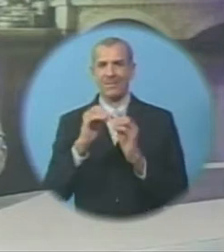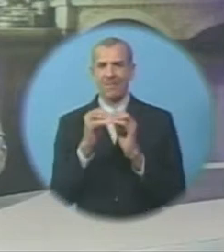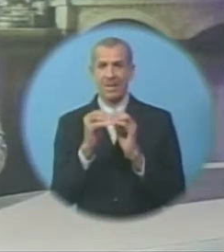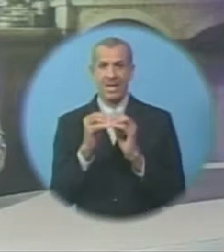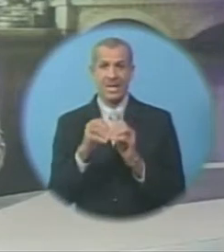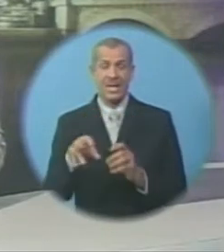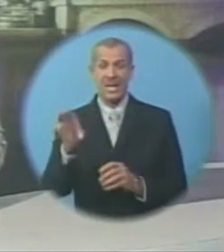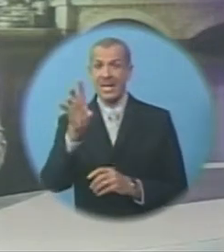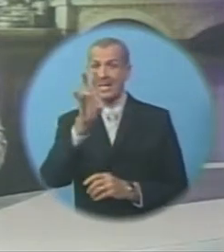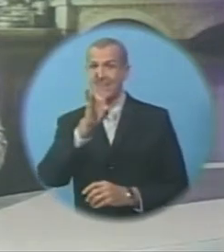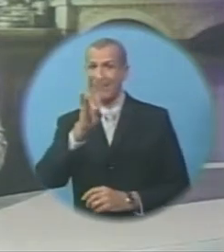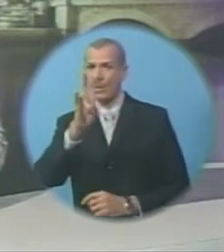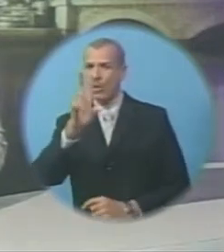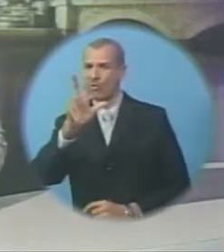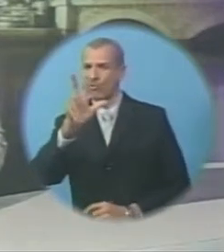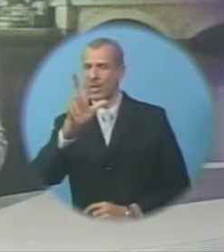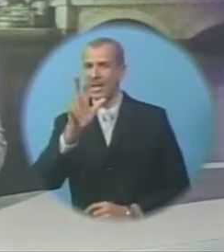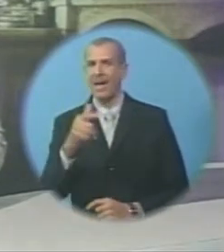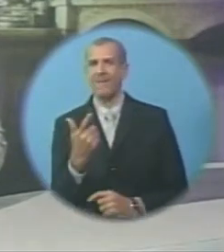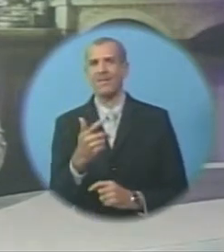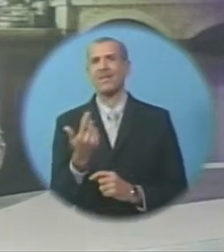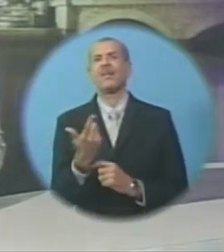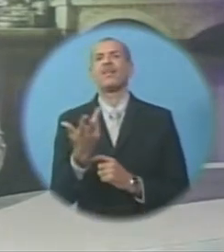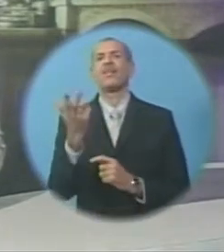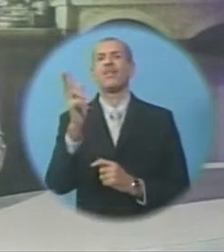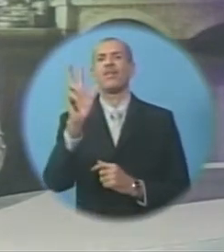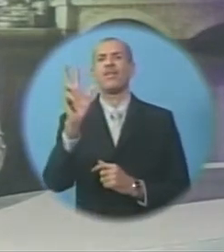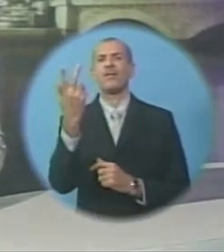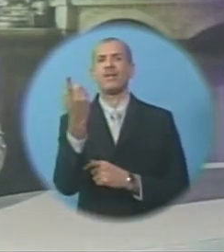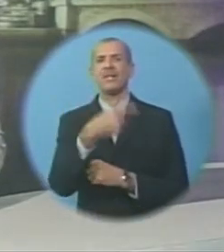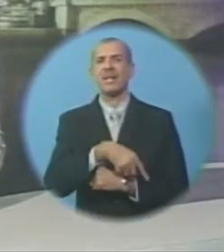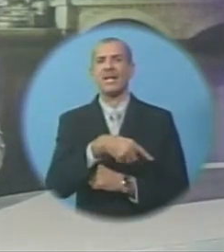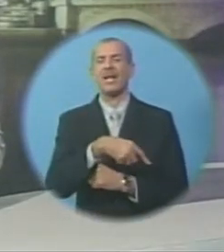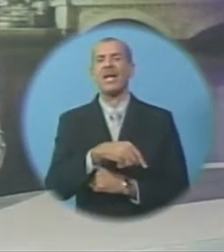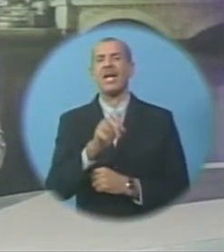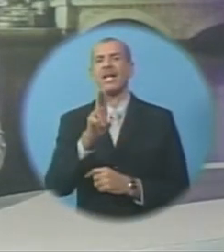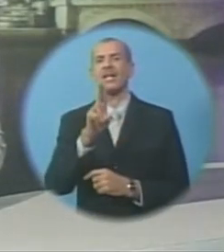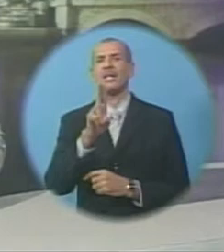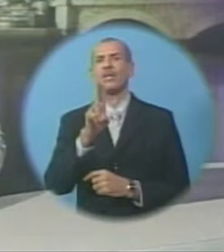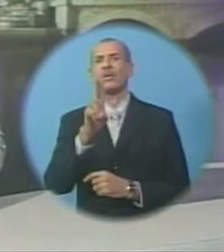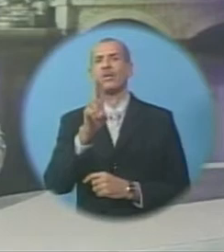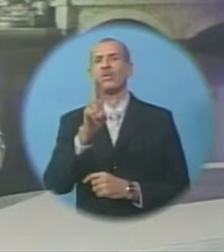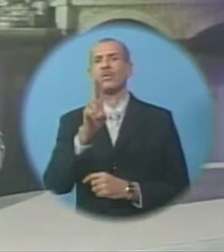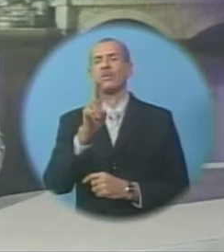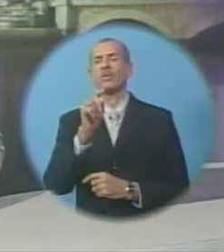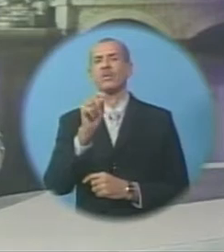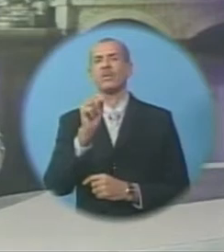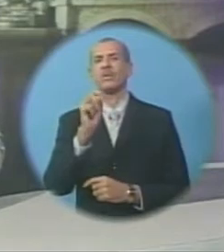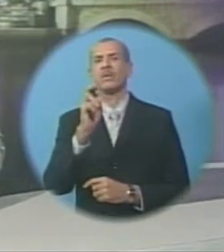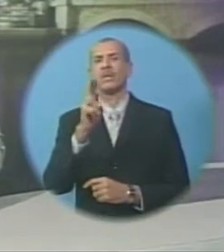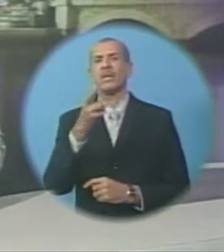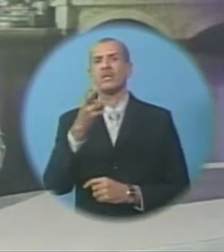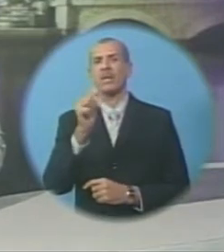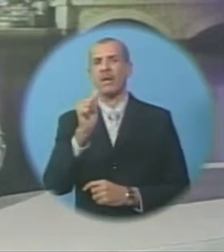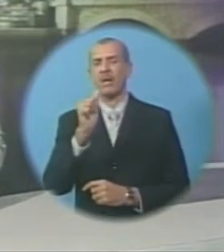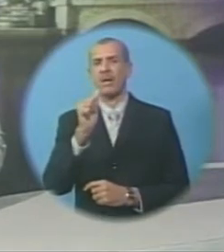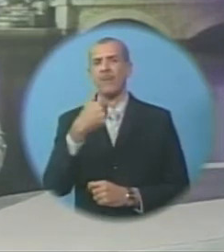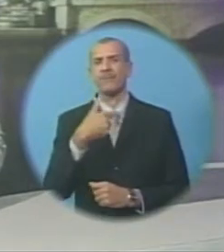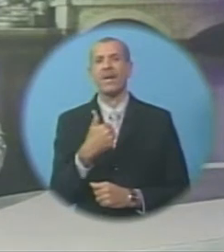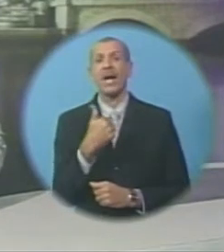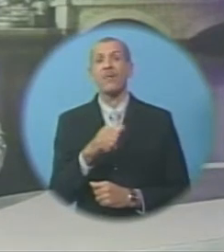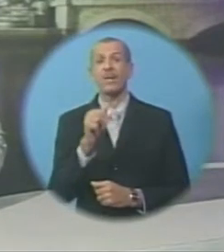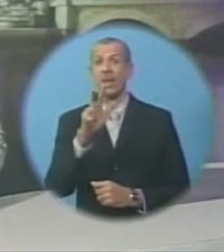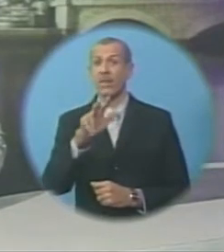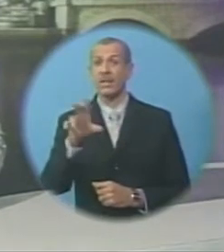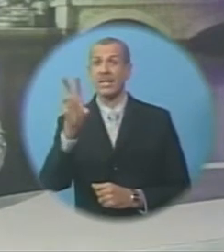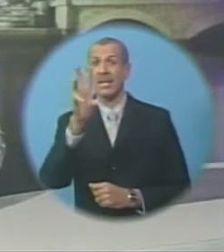at 73 after day 3 of the 30th Huntsman Senior Games in Utah. The senior track and field squad have won now 39